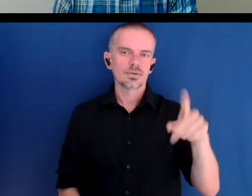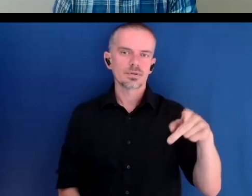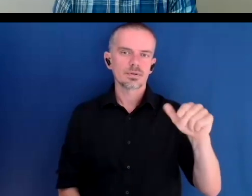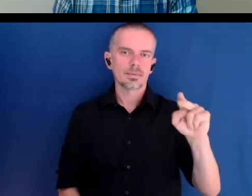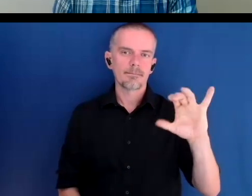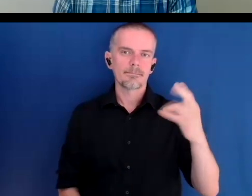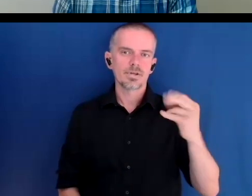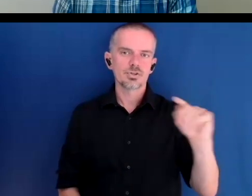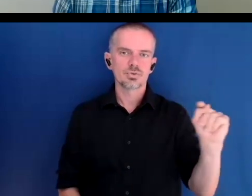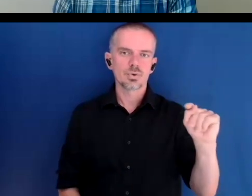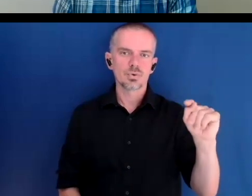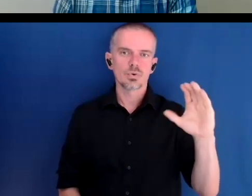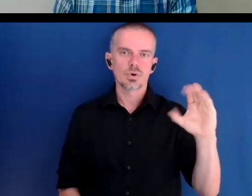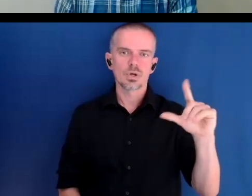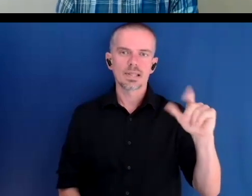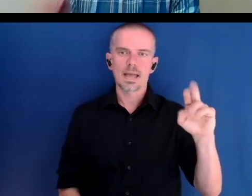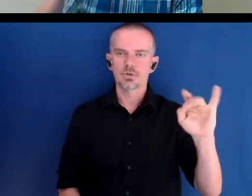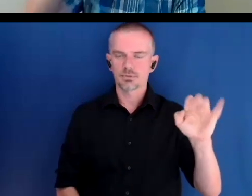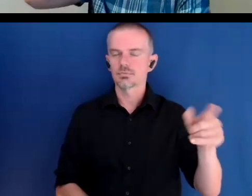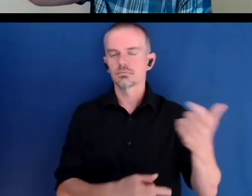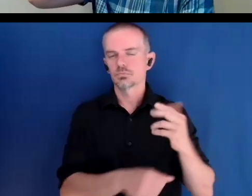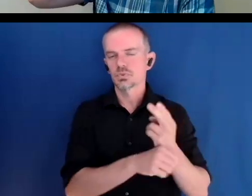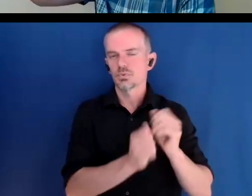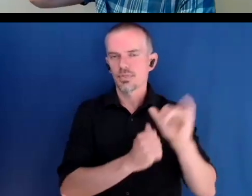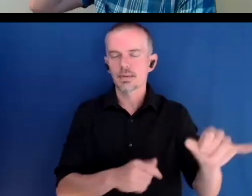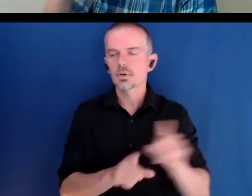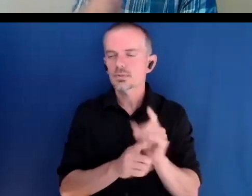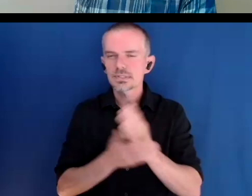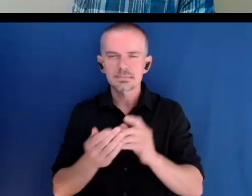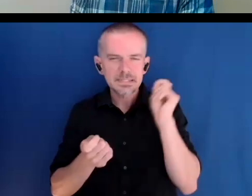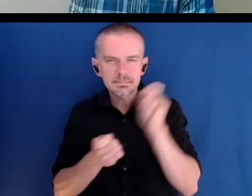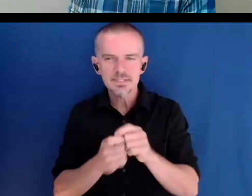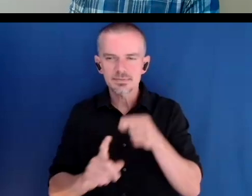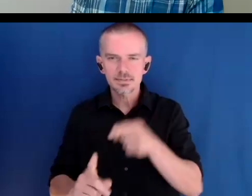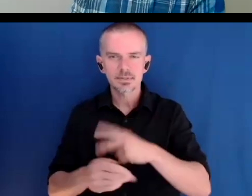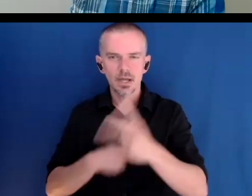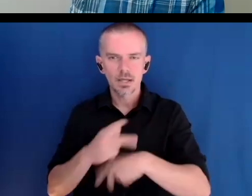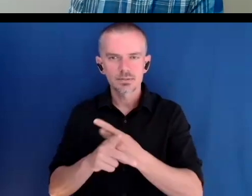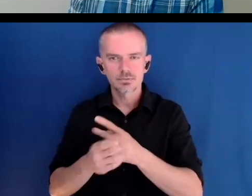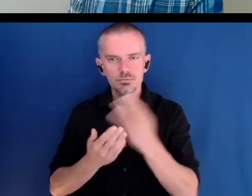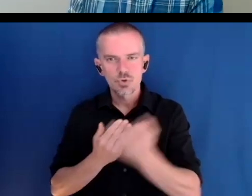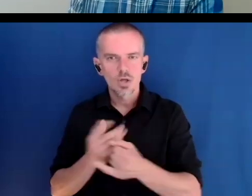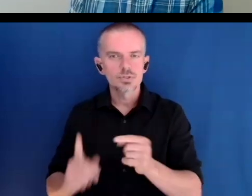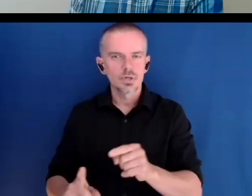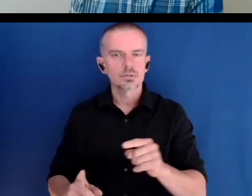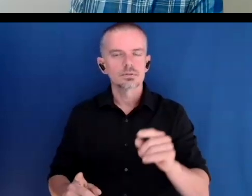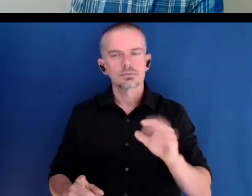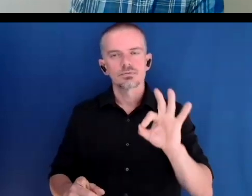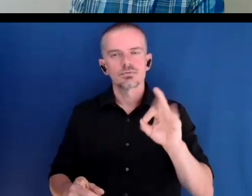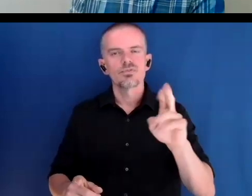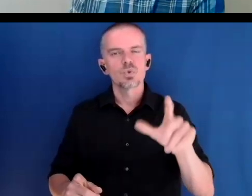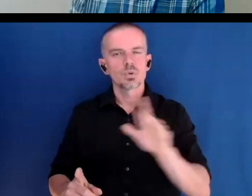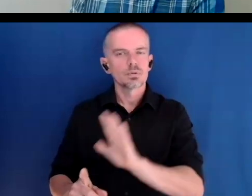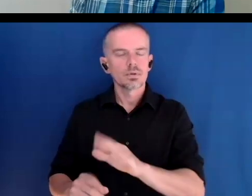work there, but we've also used it on very field specific project type work. And most recently, it was last year